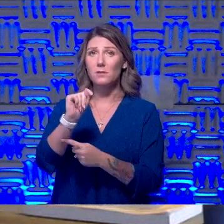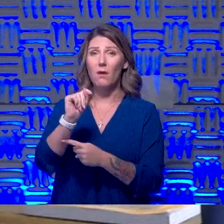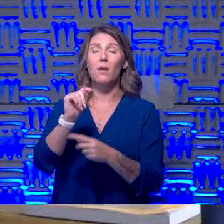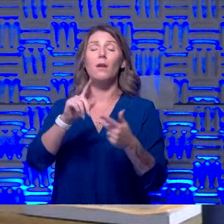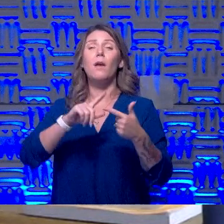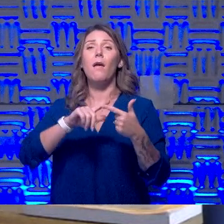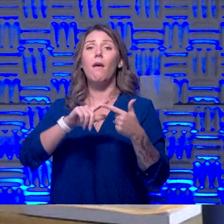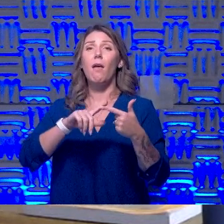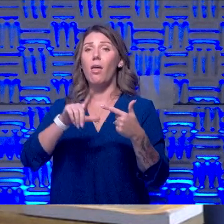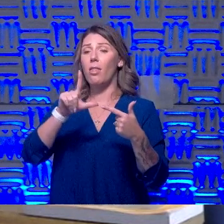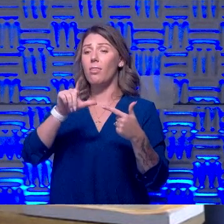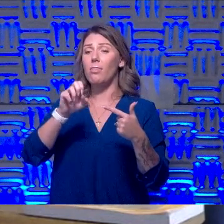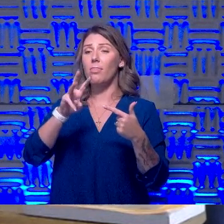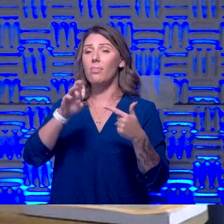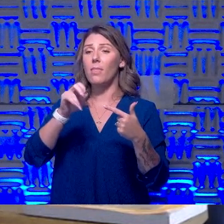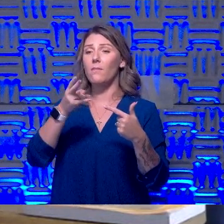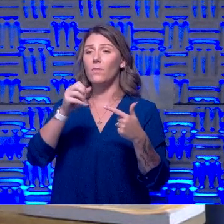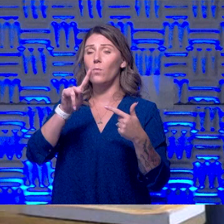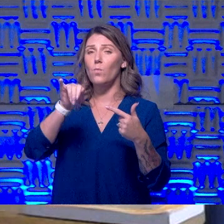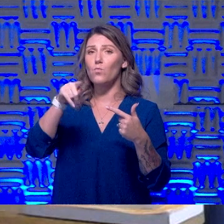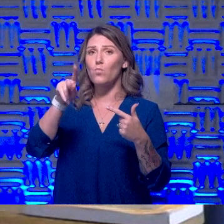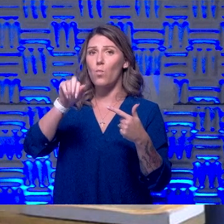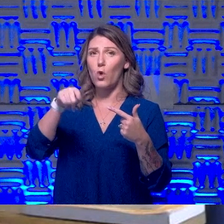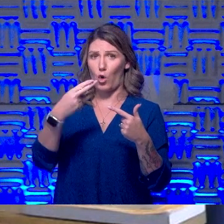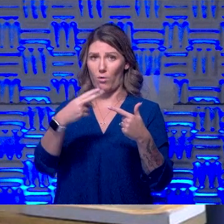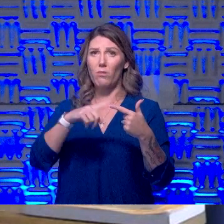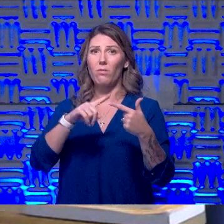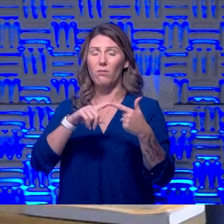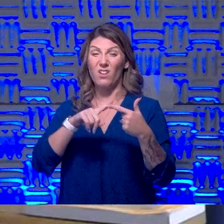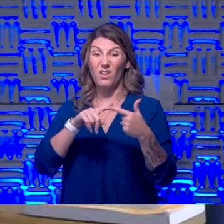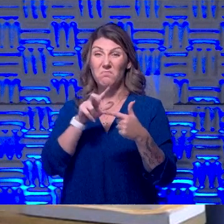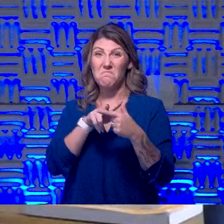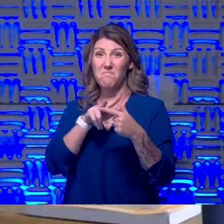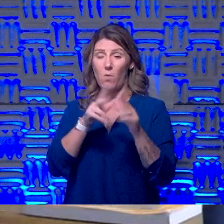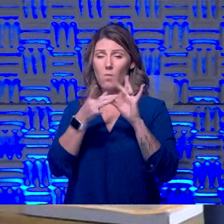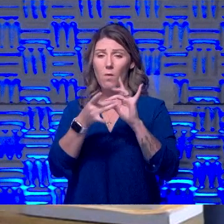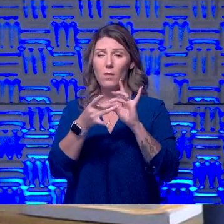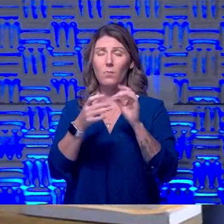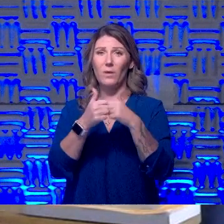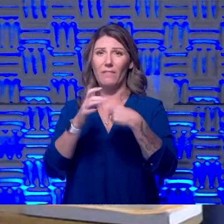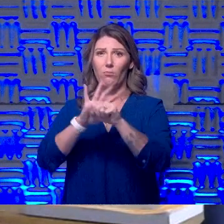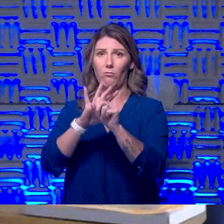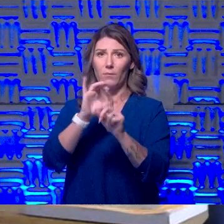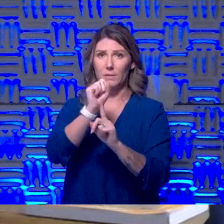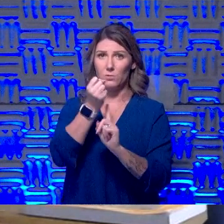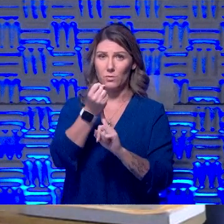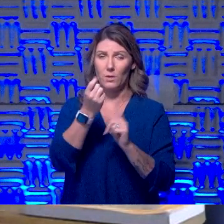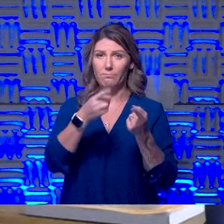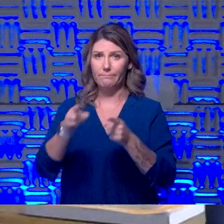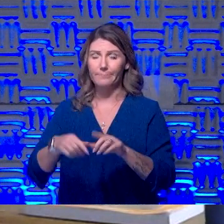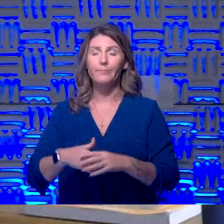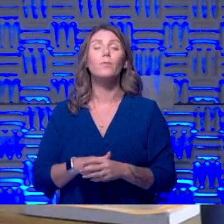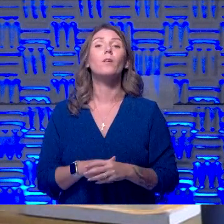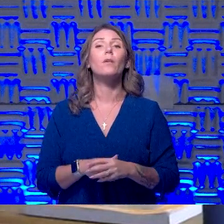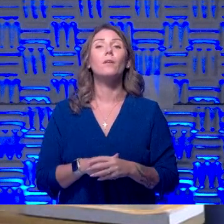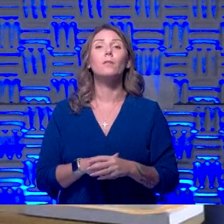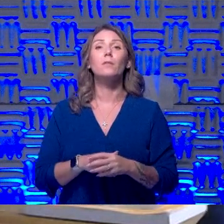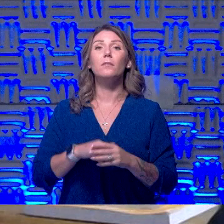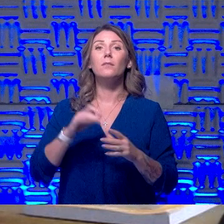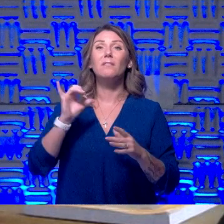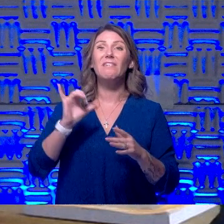Both had at least some relationship to the COVID situation. So I think this is a trend